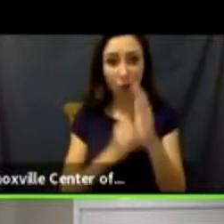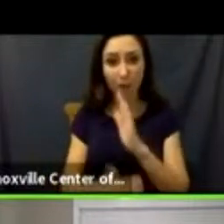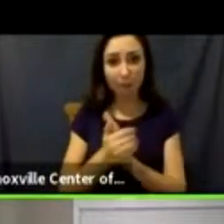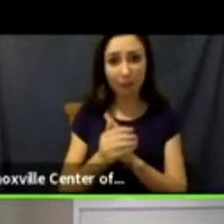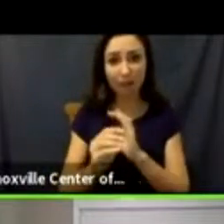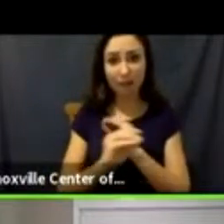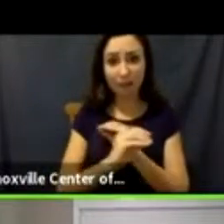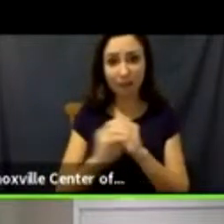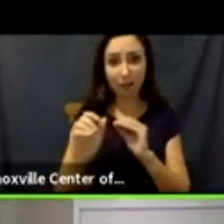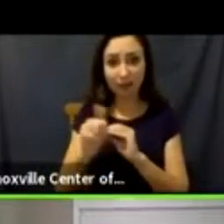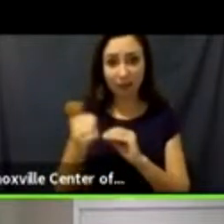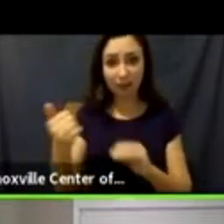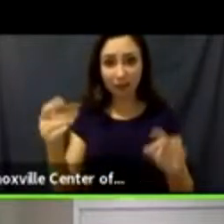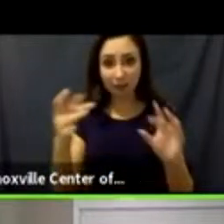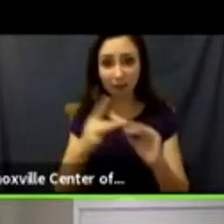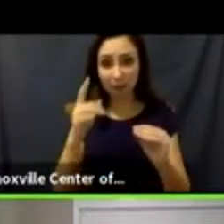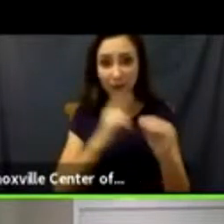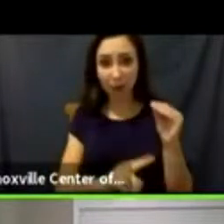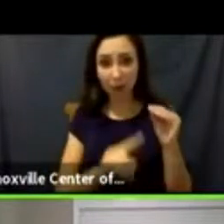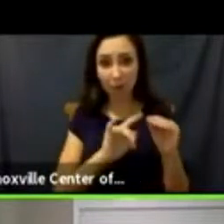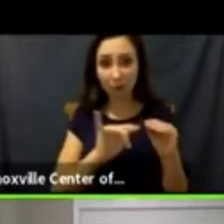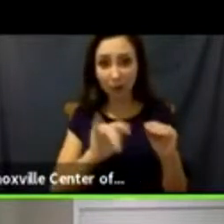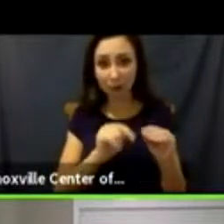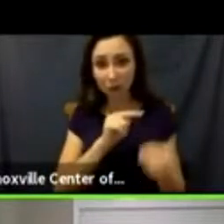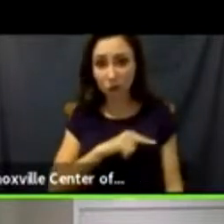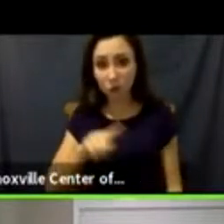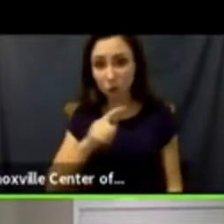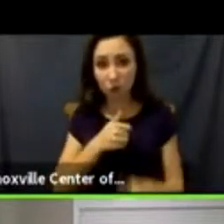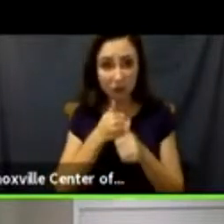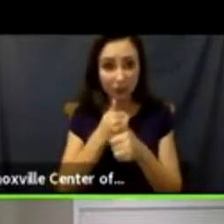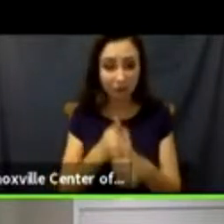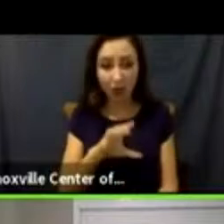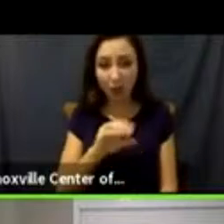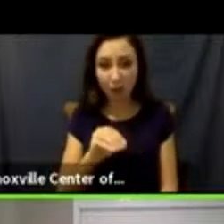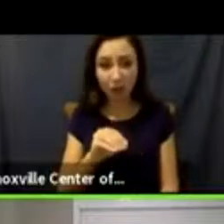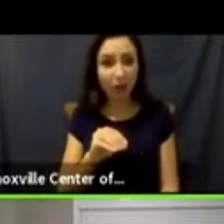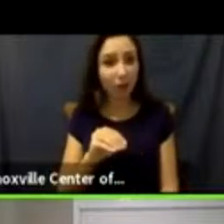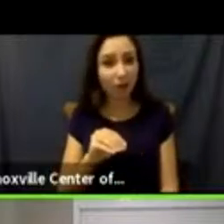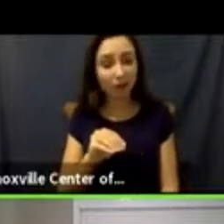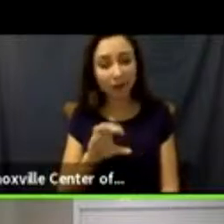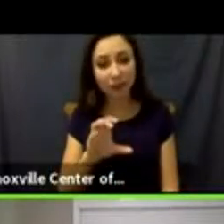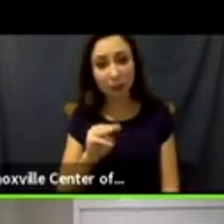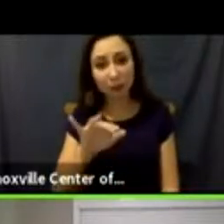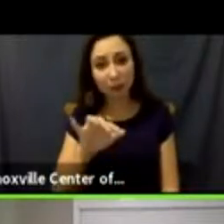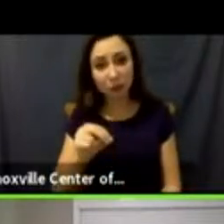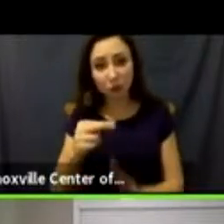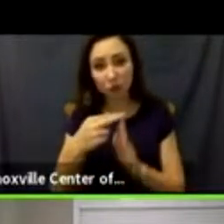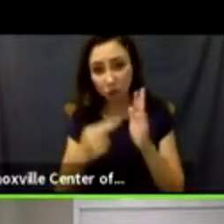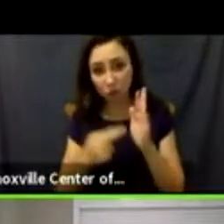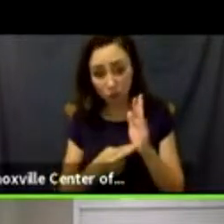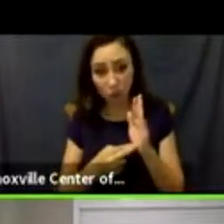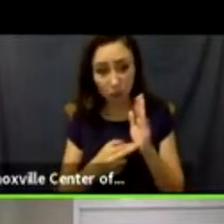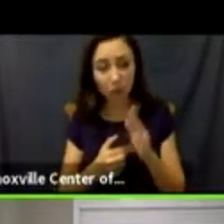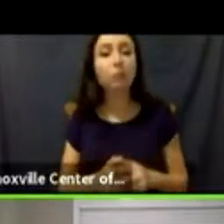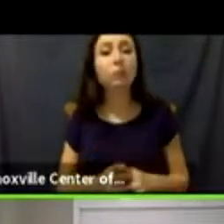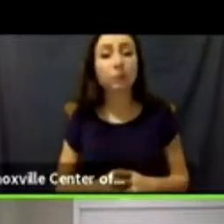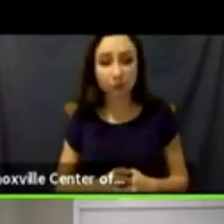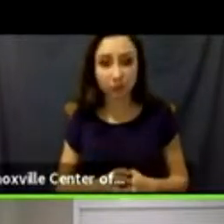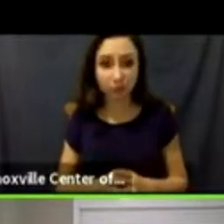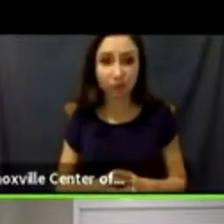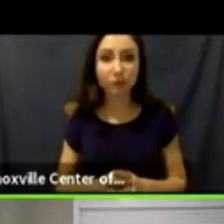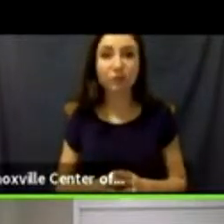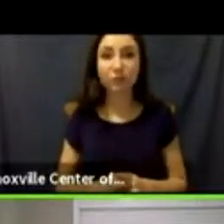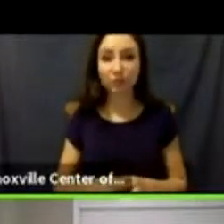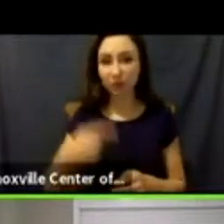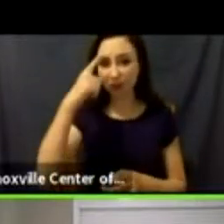else said about it, that you all simply follow the county commission rules. Now, as far as the public